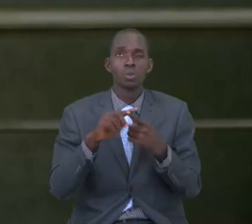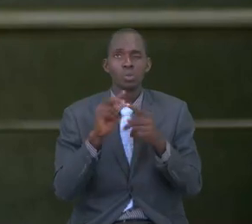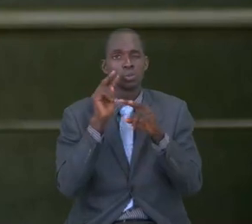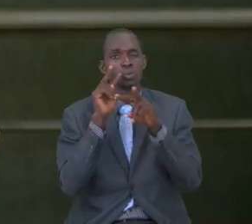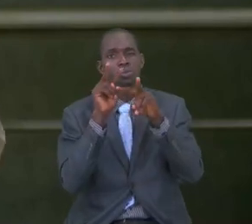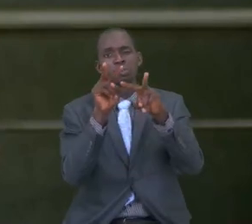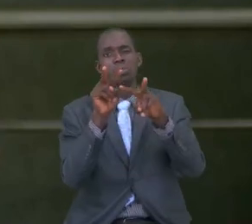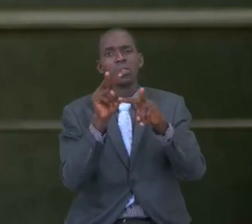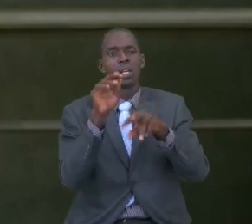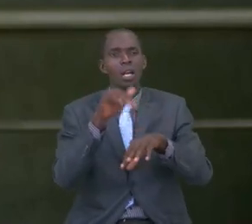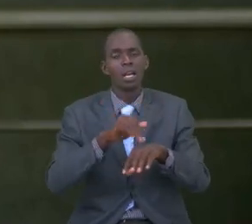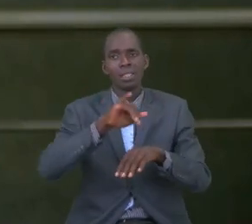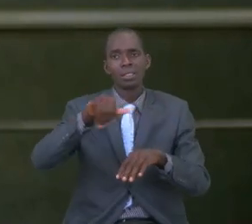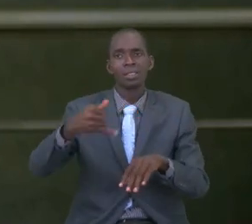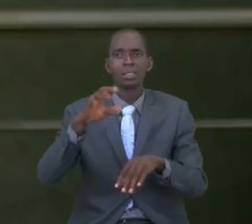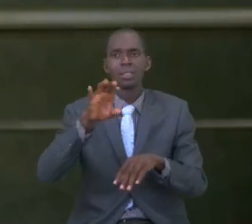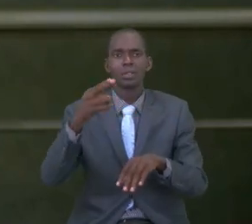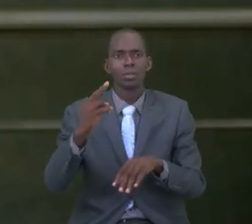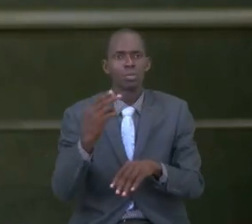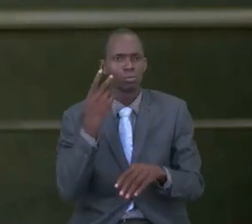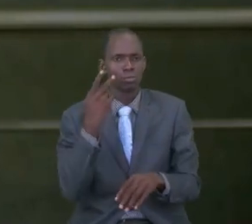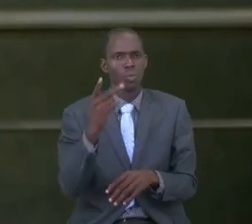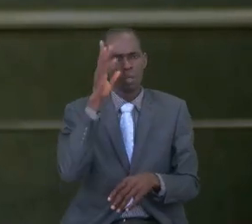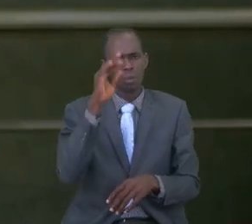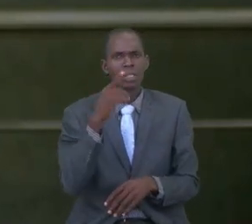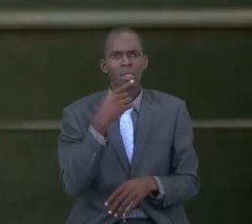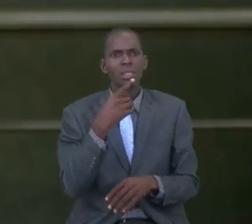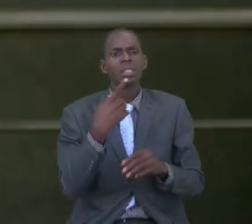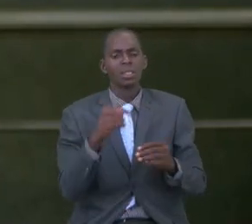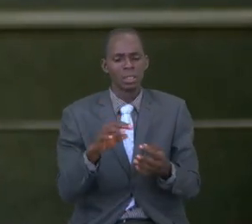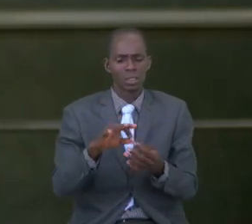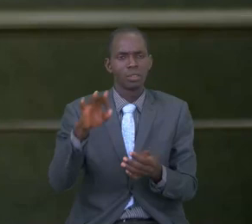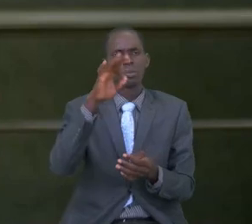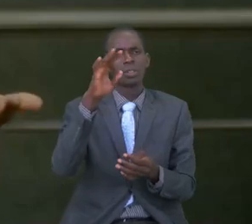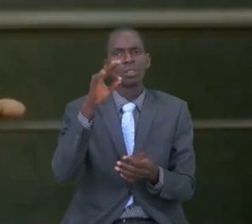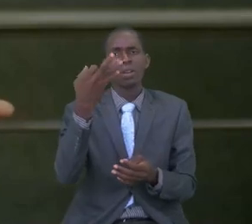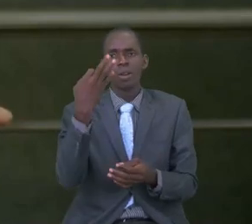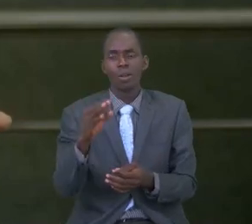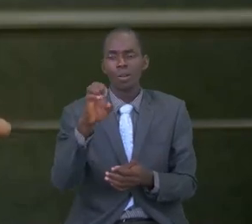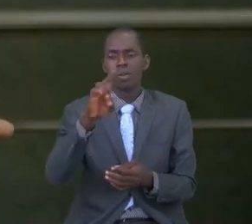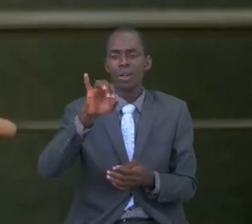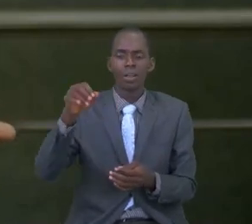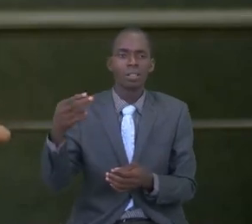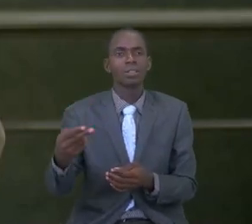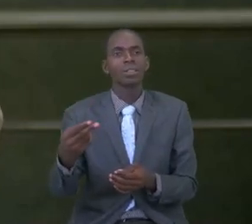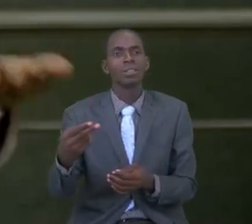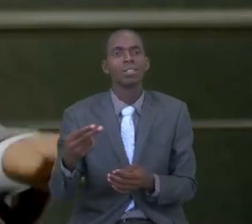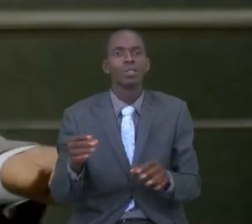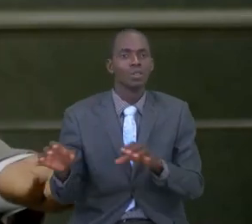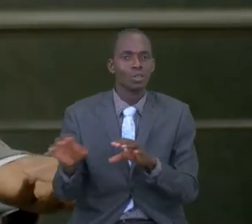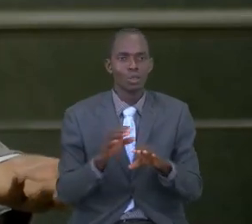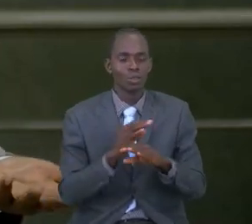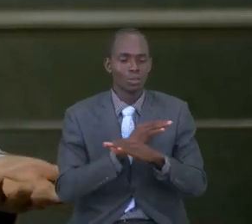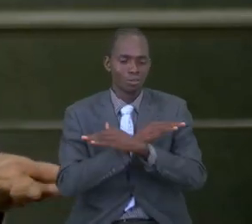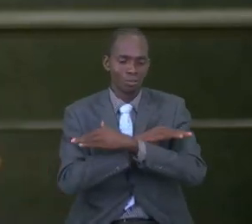saw him, they said, the spirit of Elijah doth